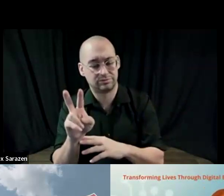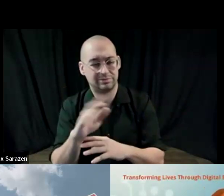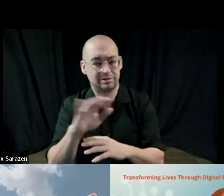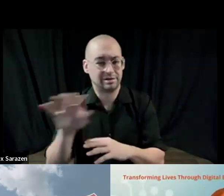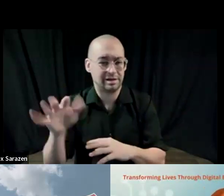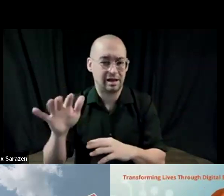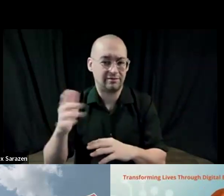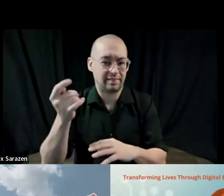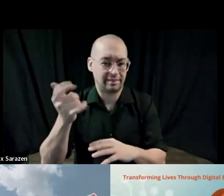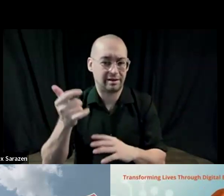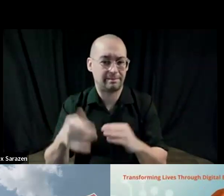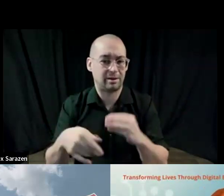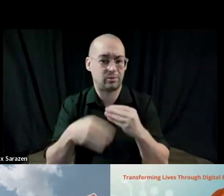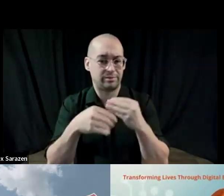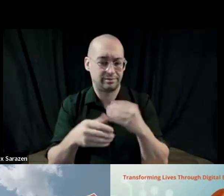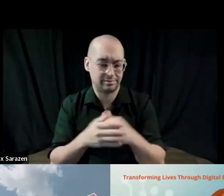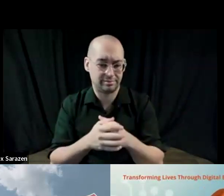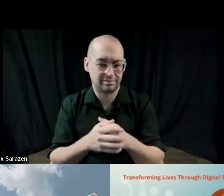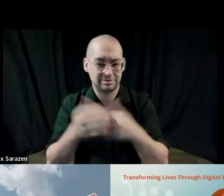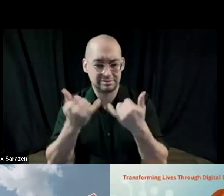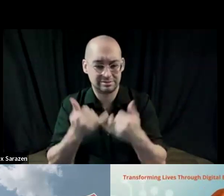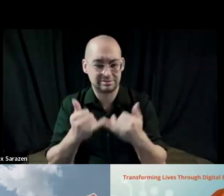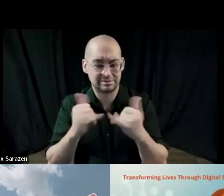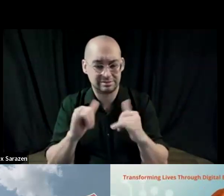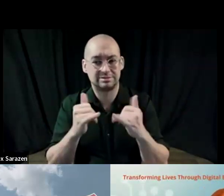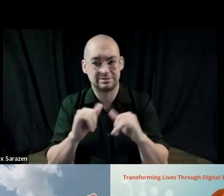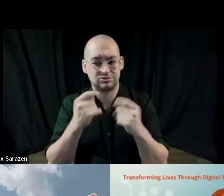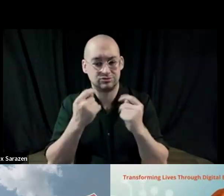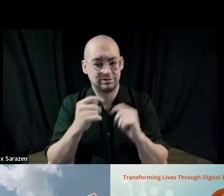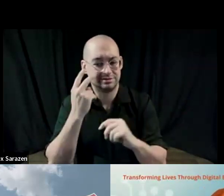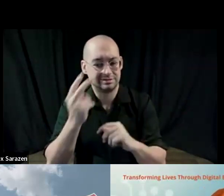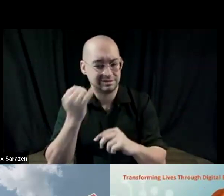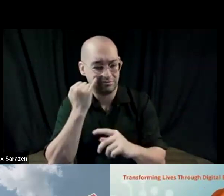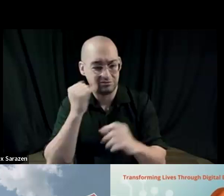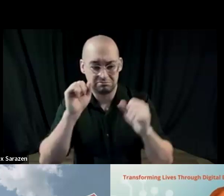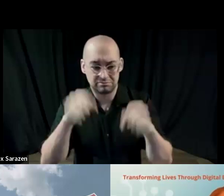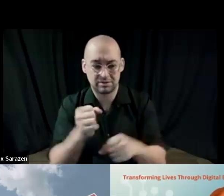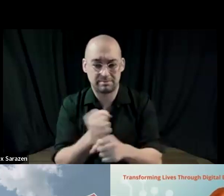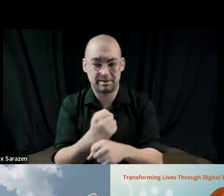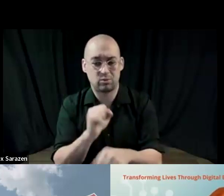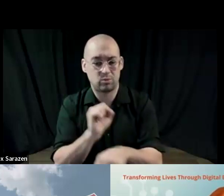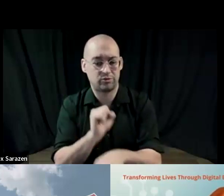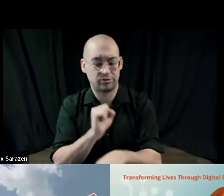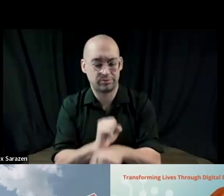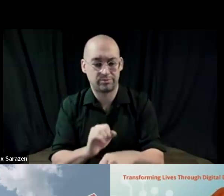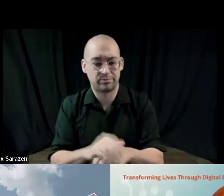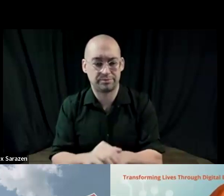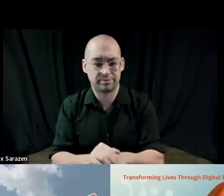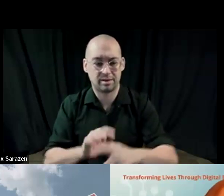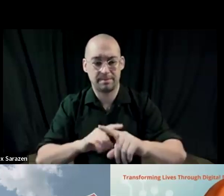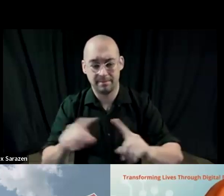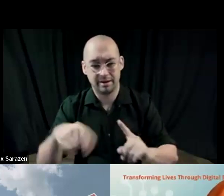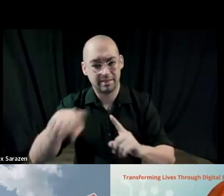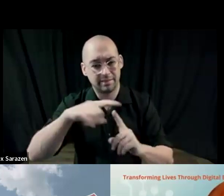small amount, and we're still trying to see if we can make it work. But those,